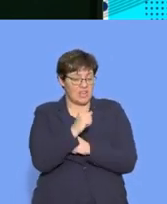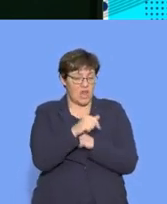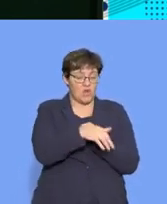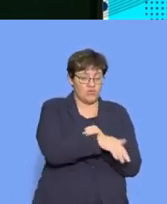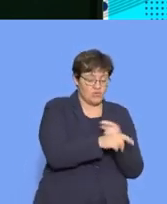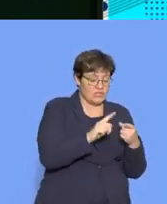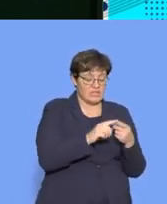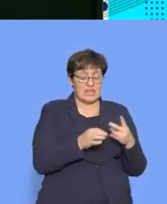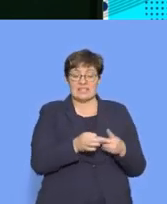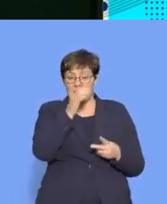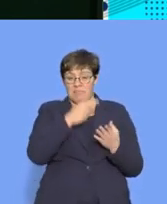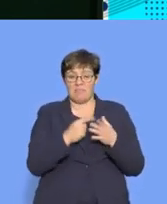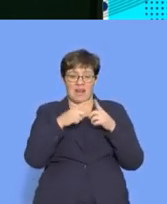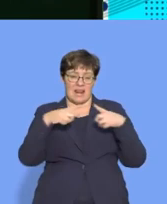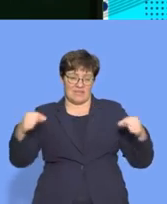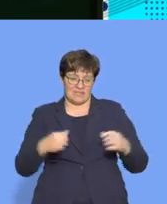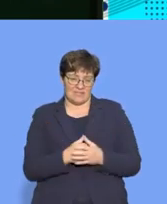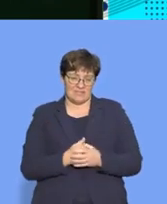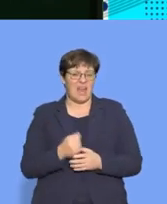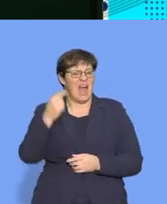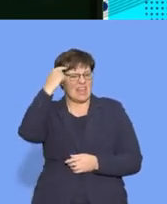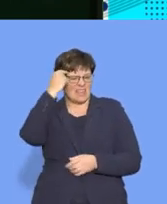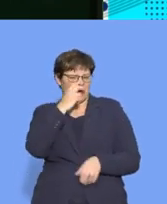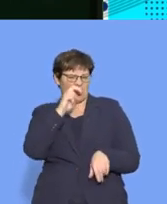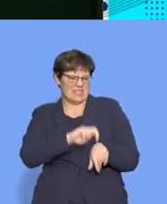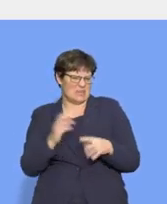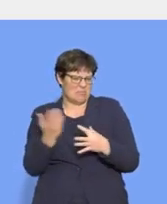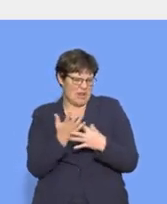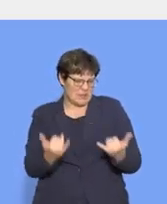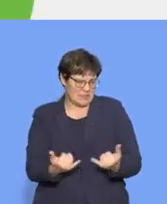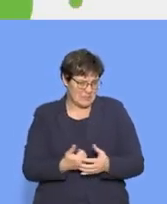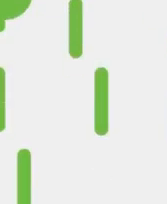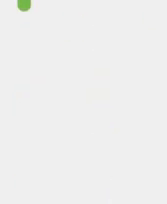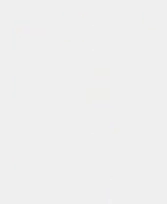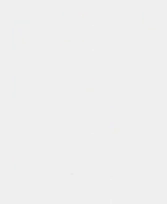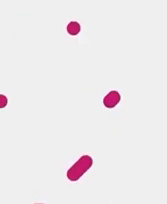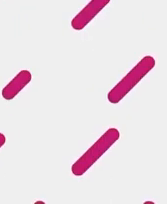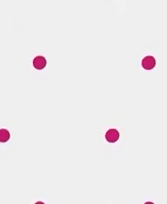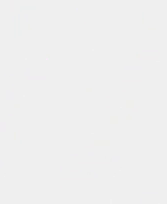leaves, and by now I think you guys need a break.